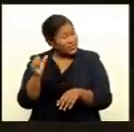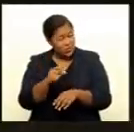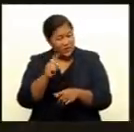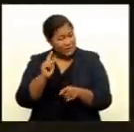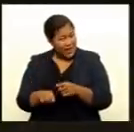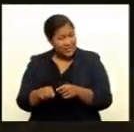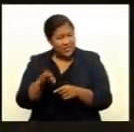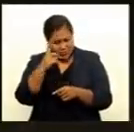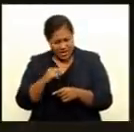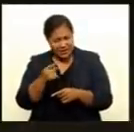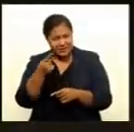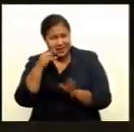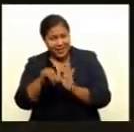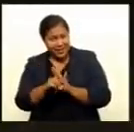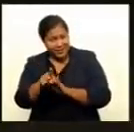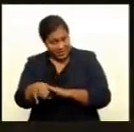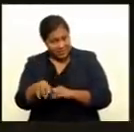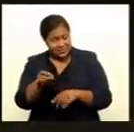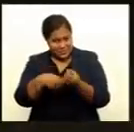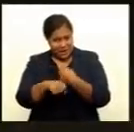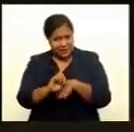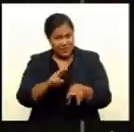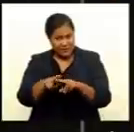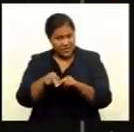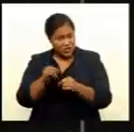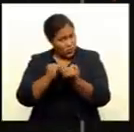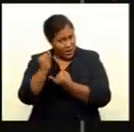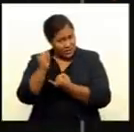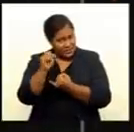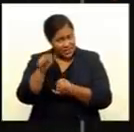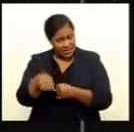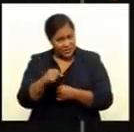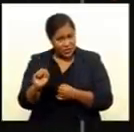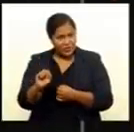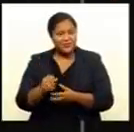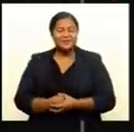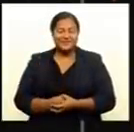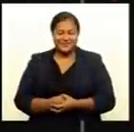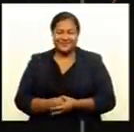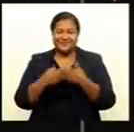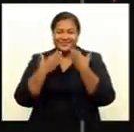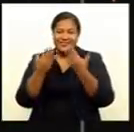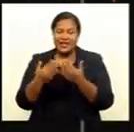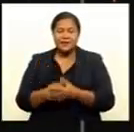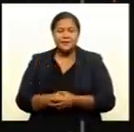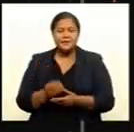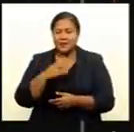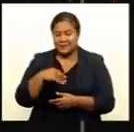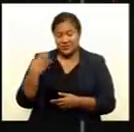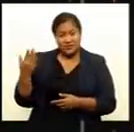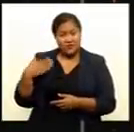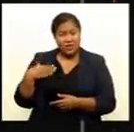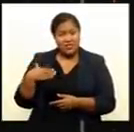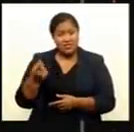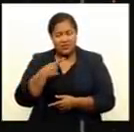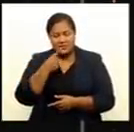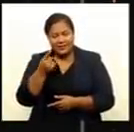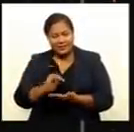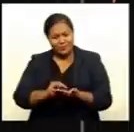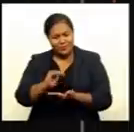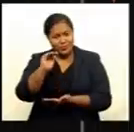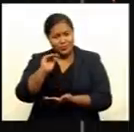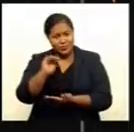this will be the case in Fiji or not. Ateda. Thank you, Kritika. The Ministry of Health says the increase